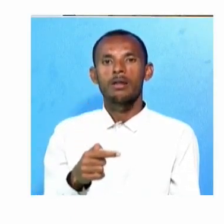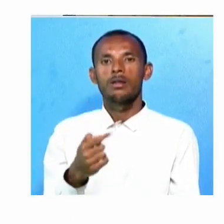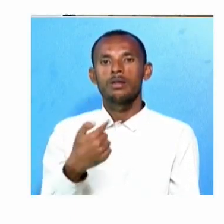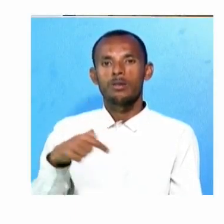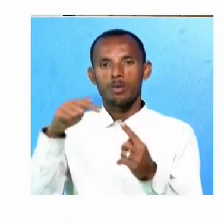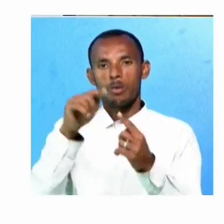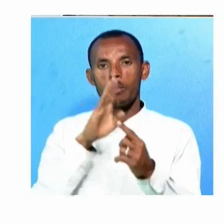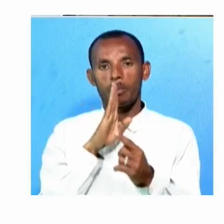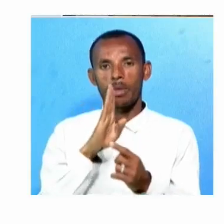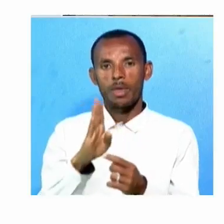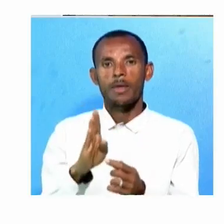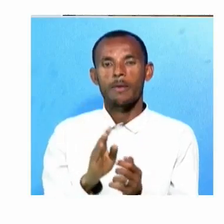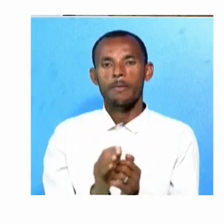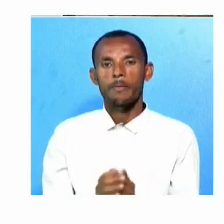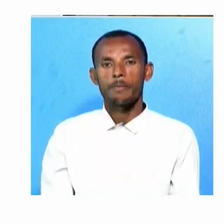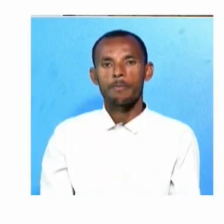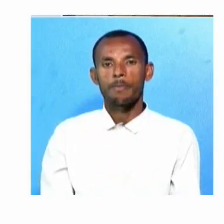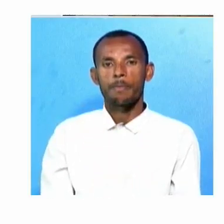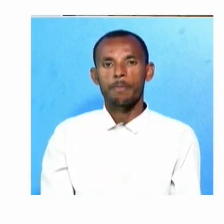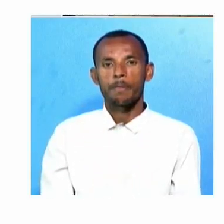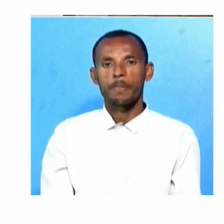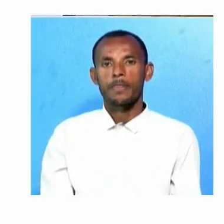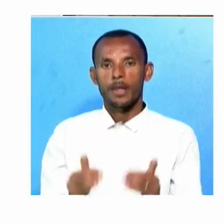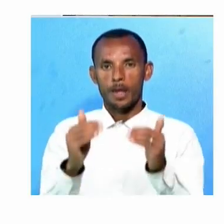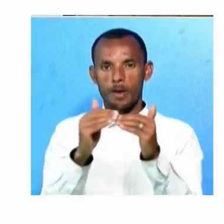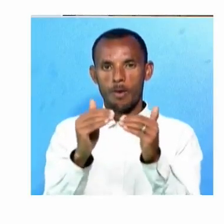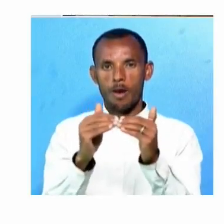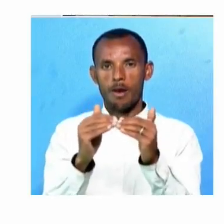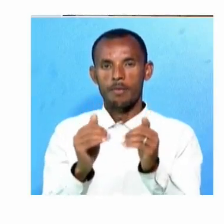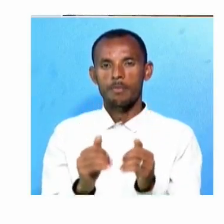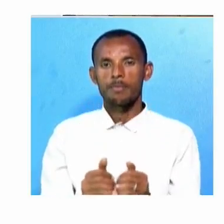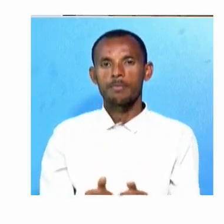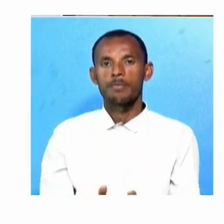to be equal